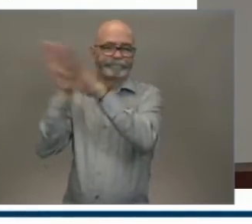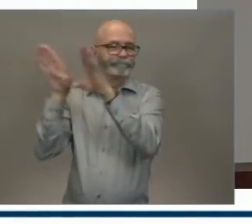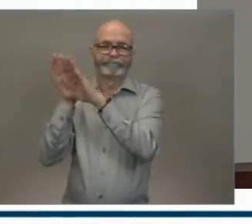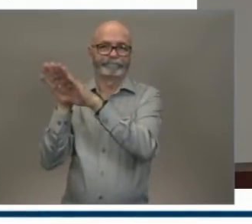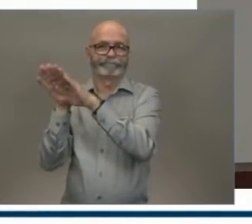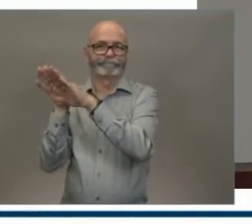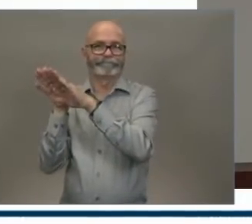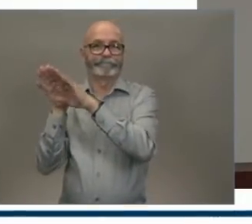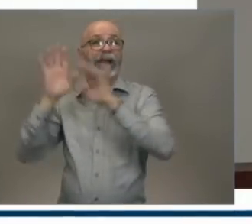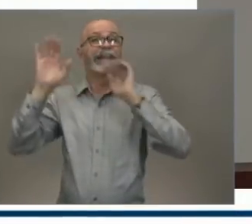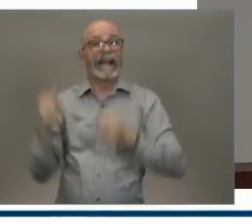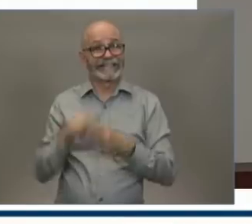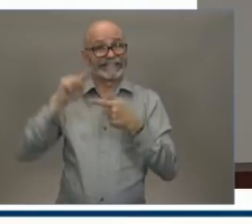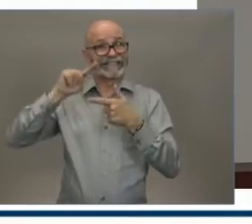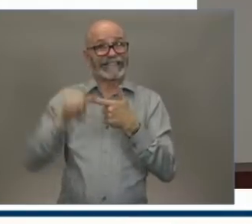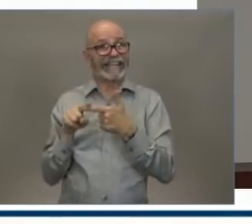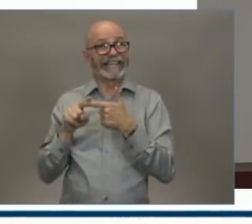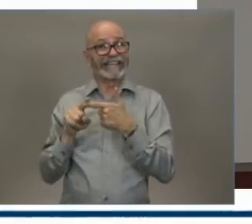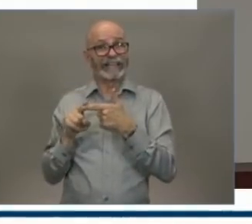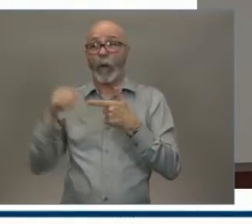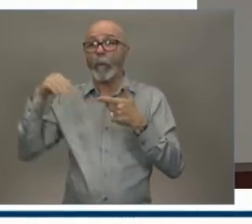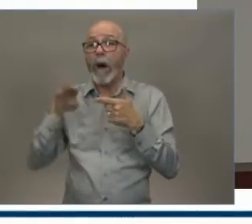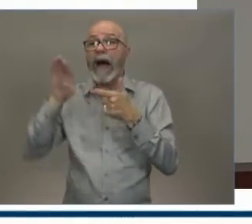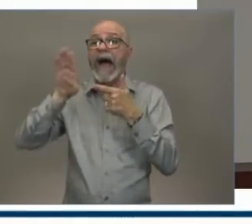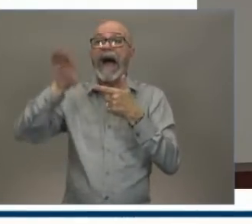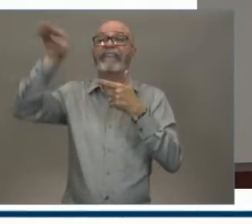open, many more businesses open,